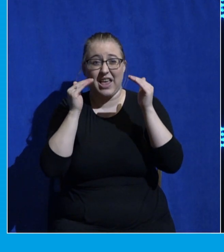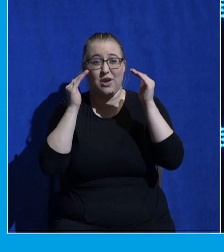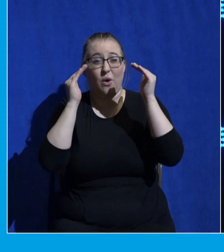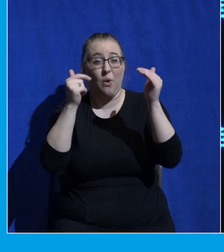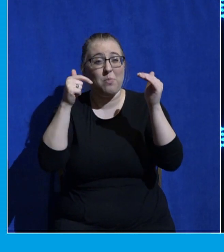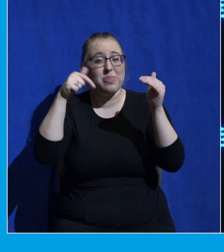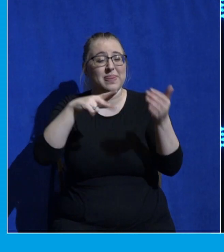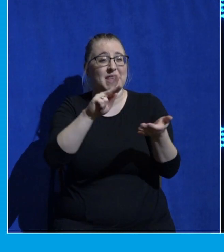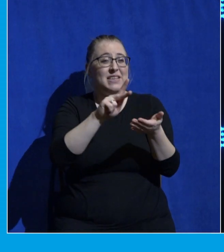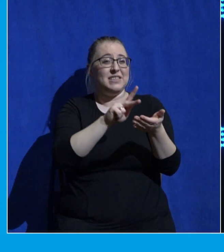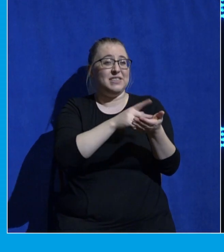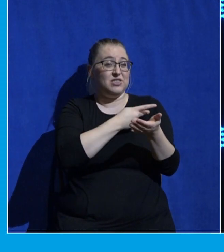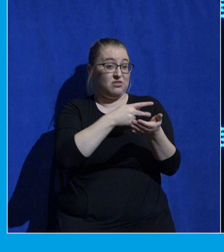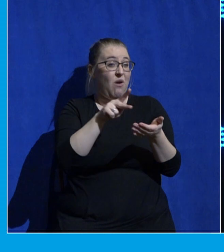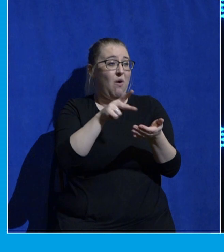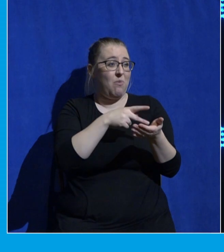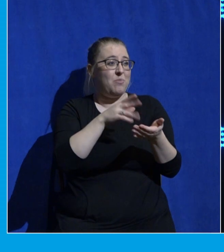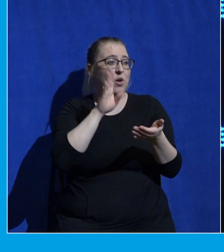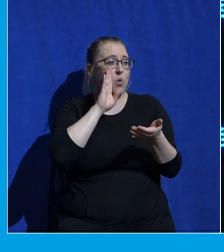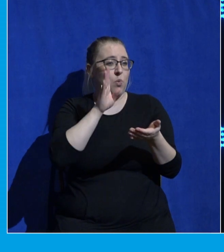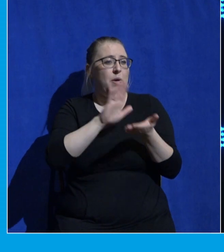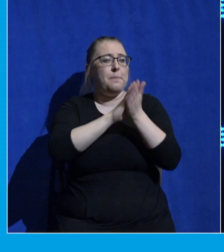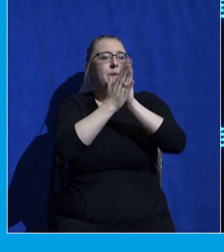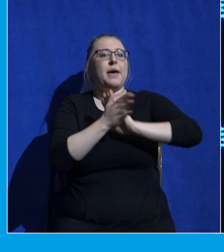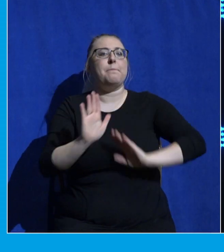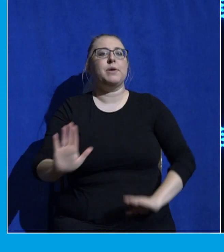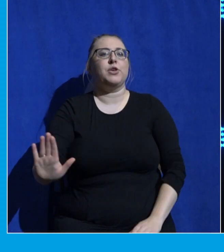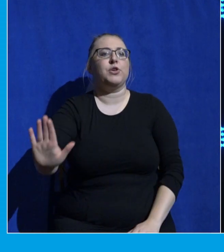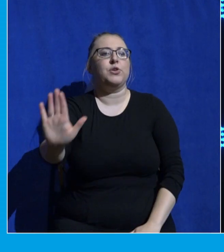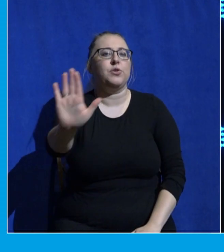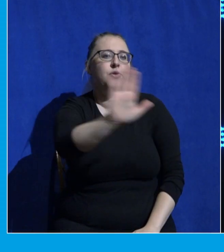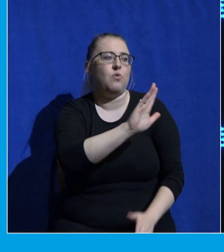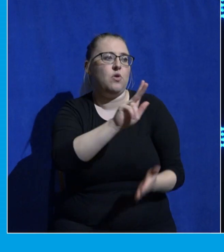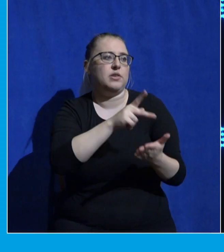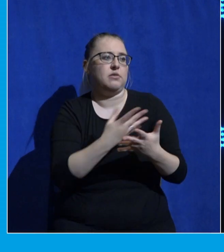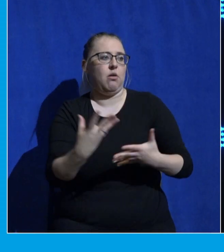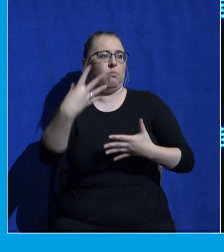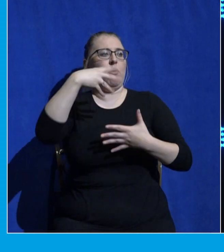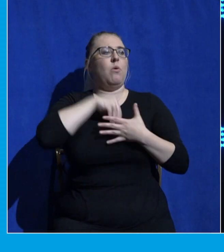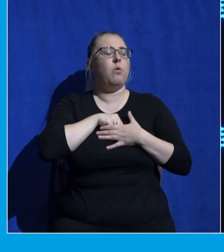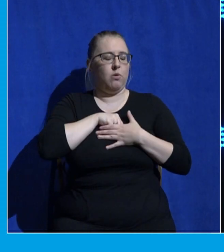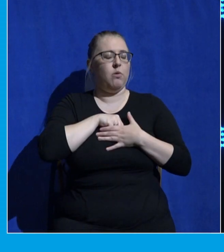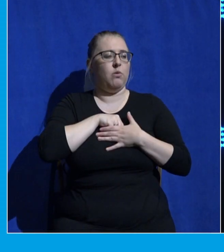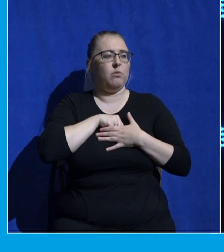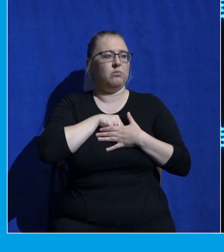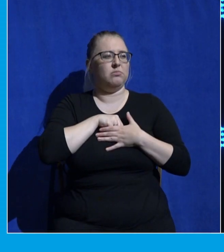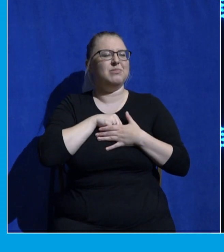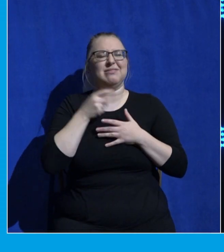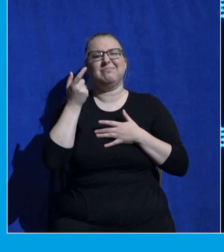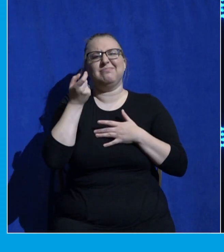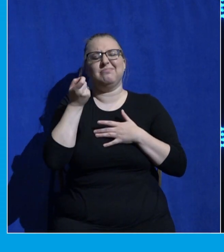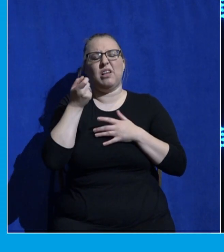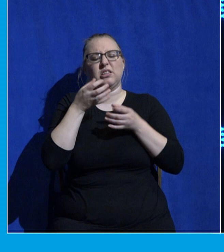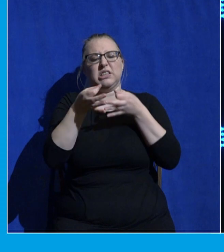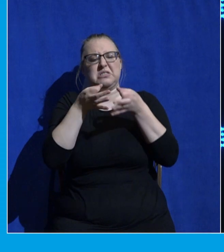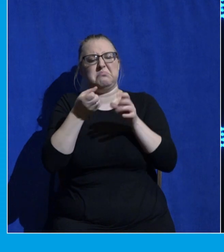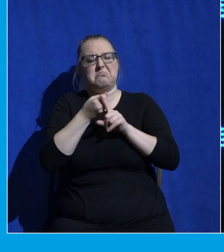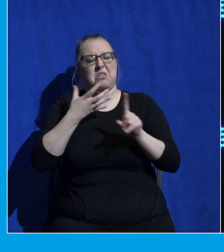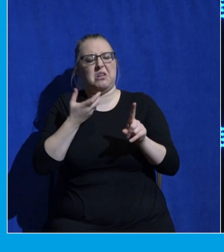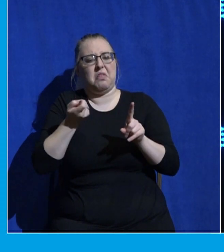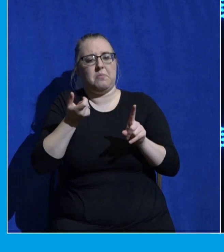121, I pray that this song becomes your song. Well, let me explain. I remember riding